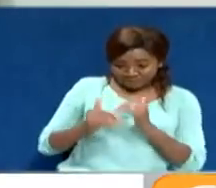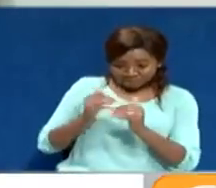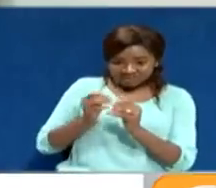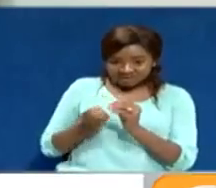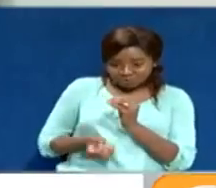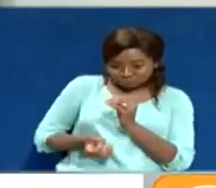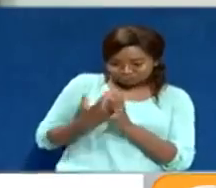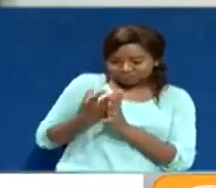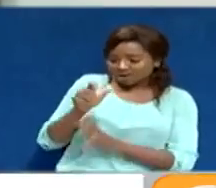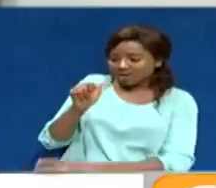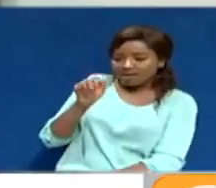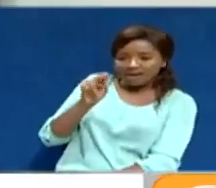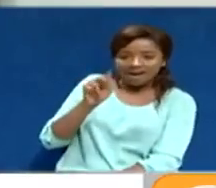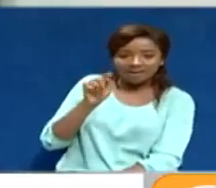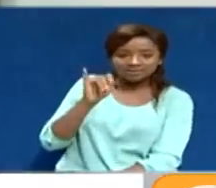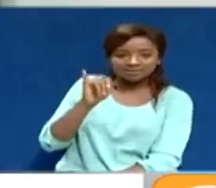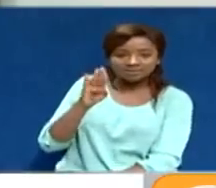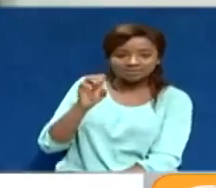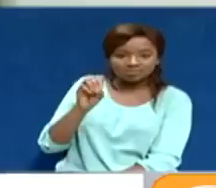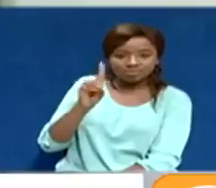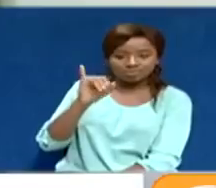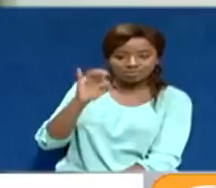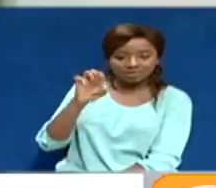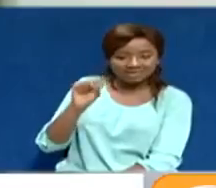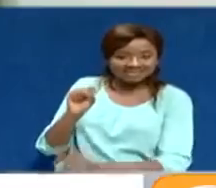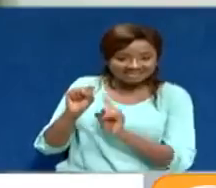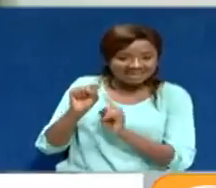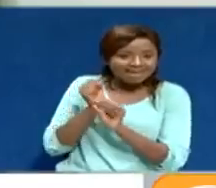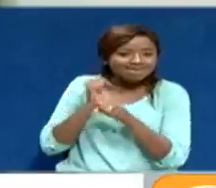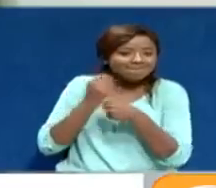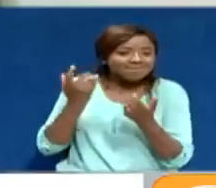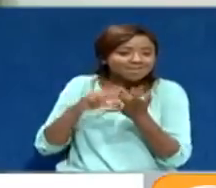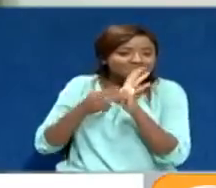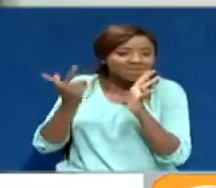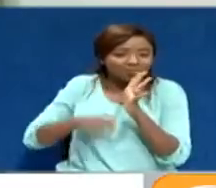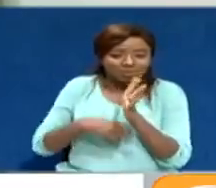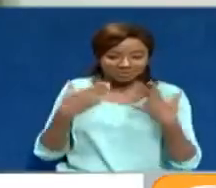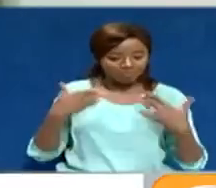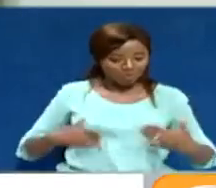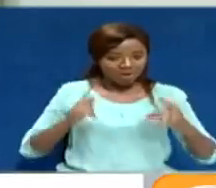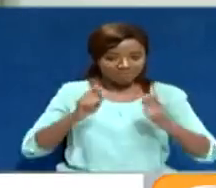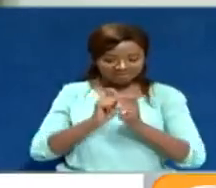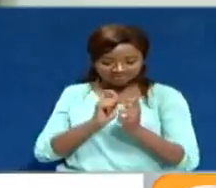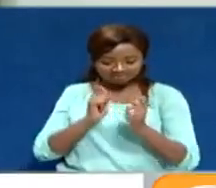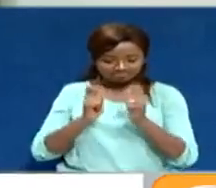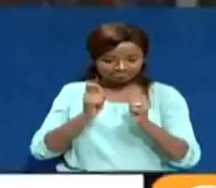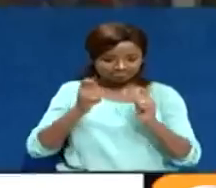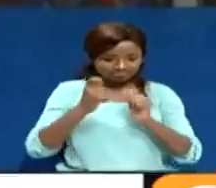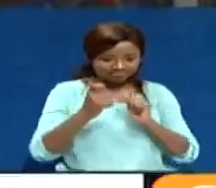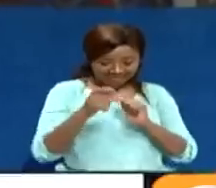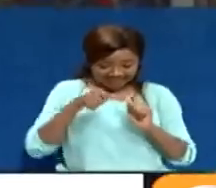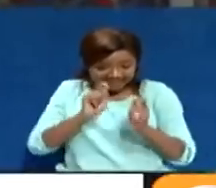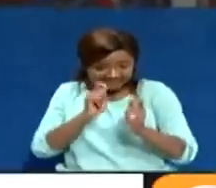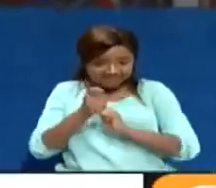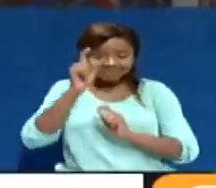antibodies means that the body has to generate some side effects.